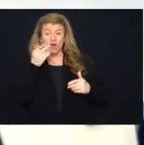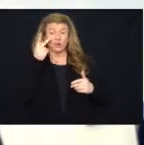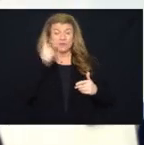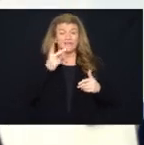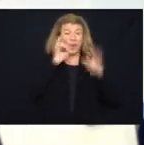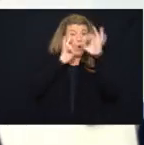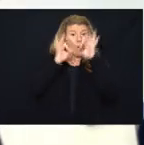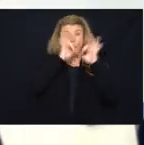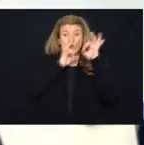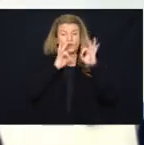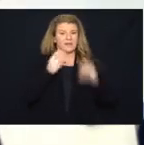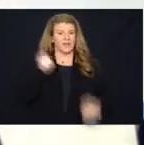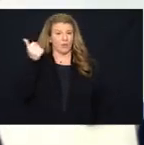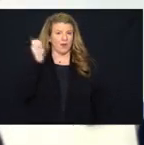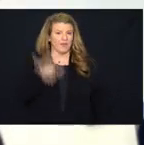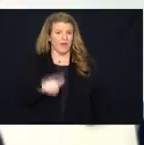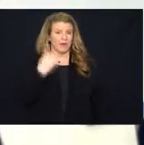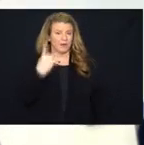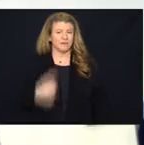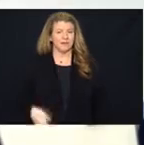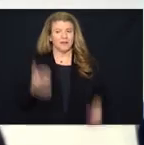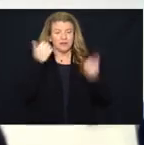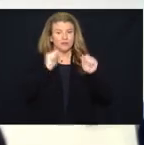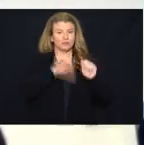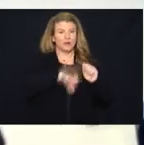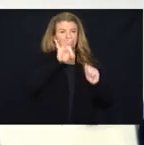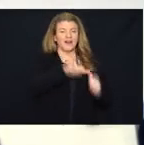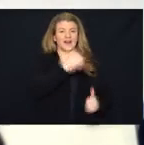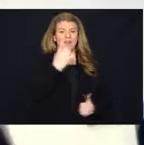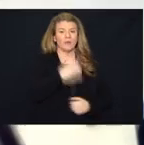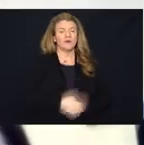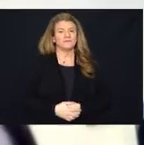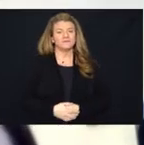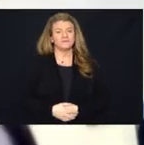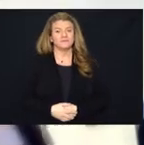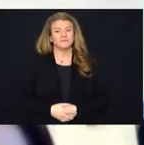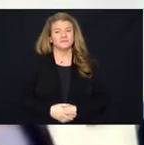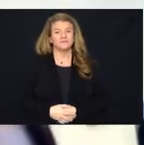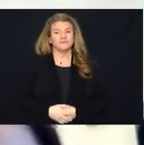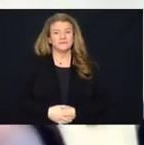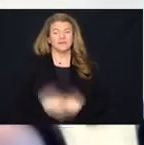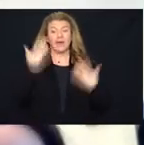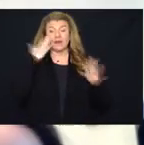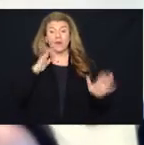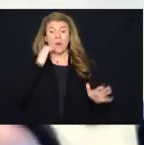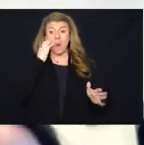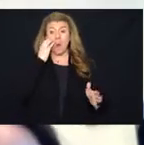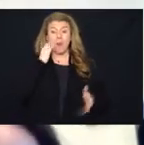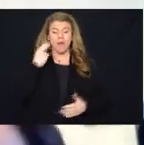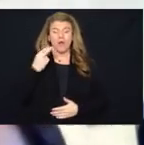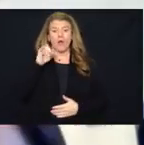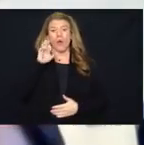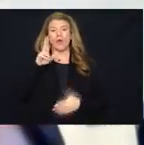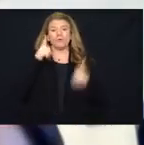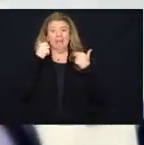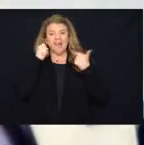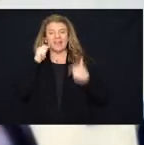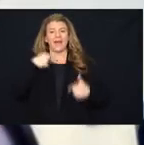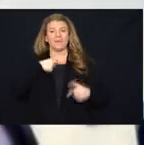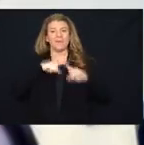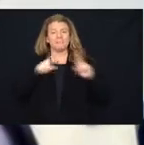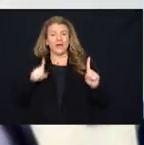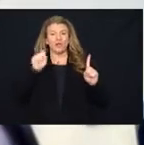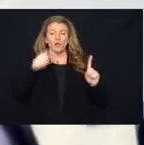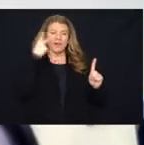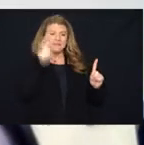through it, I would get rid of that mask, Paul, and try to find another one. But I don't know. Hoyer's laughing at me, but I think you could